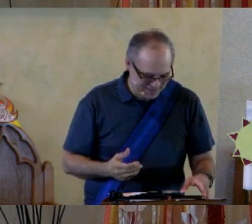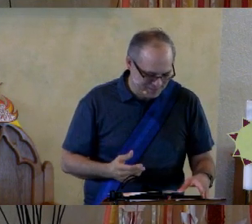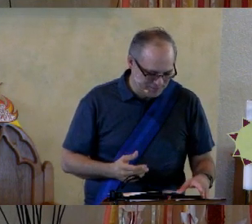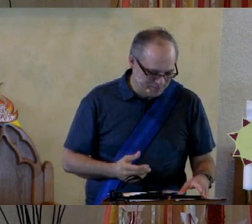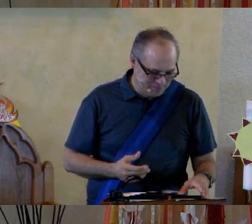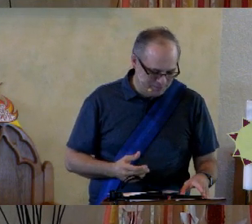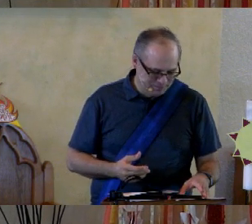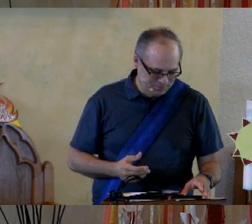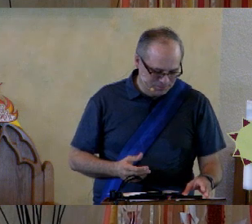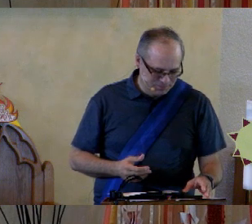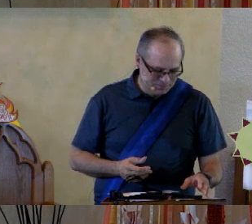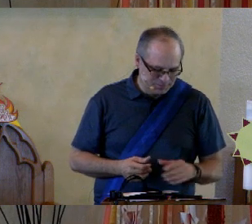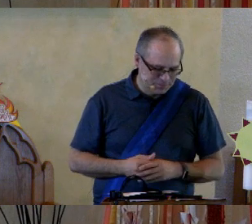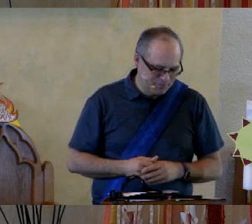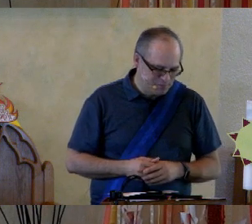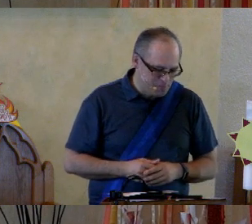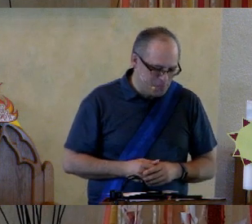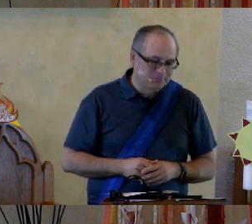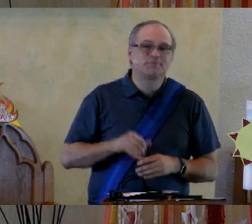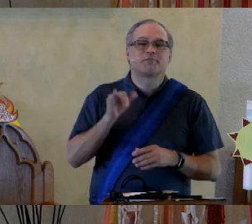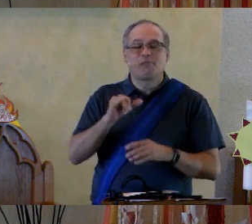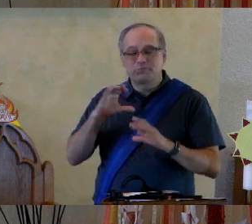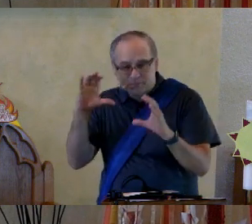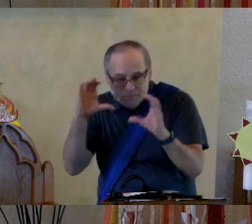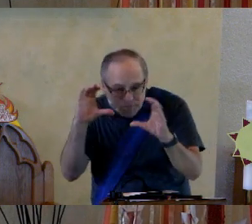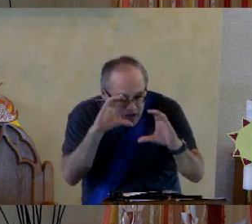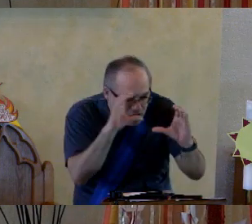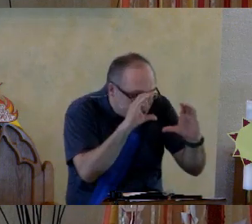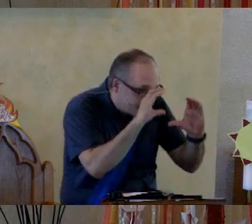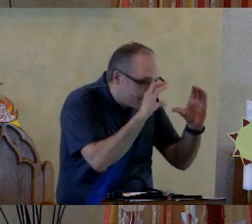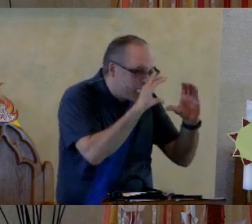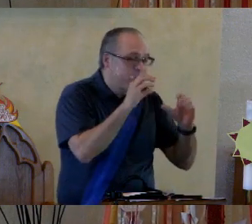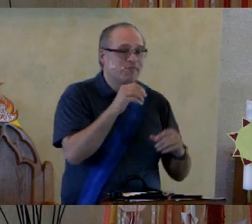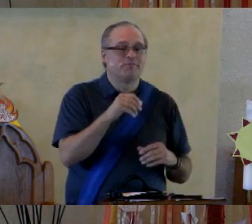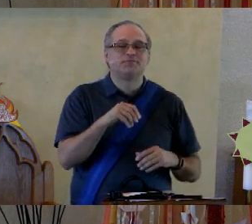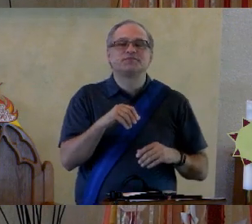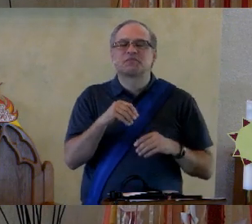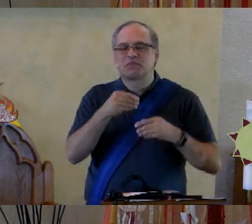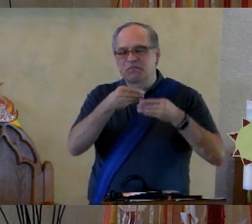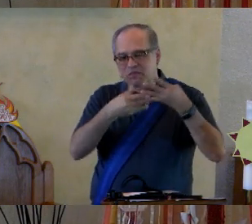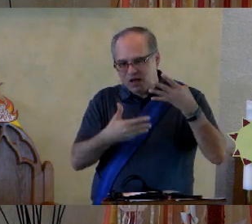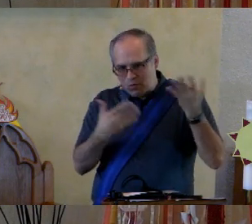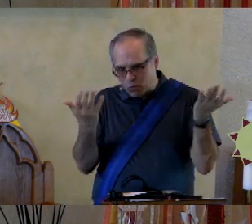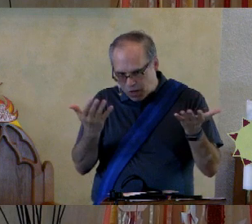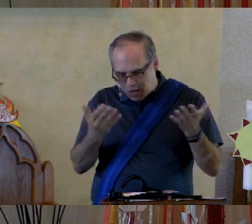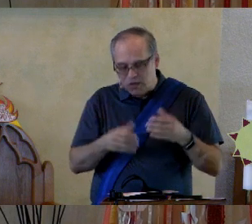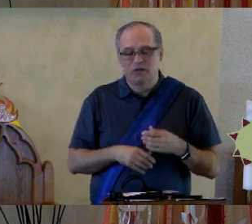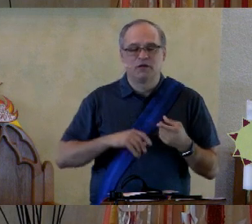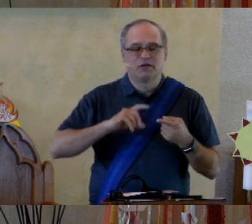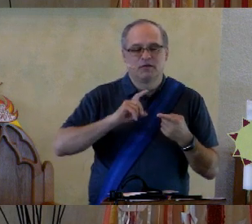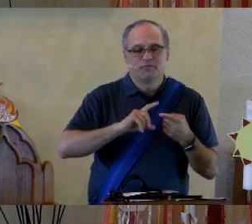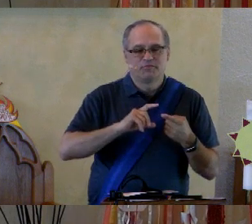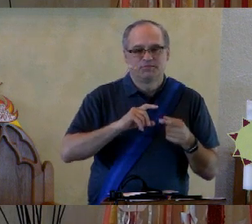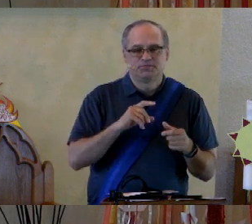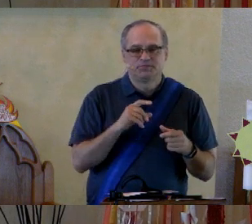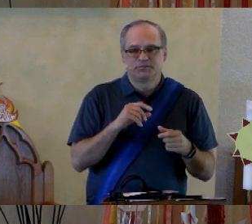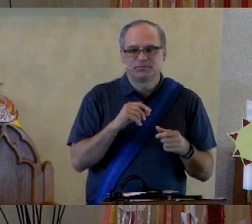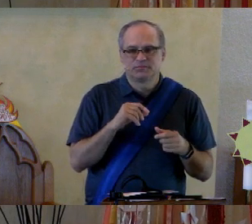So a couple of things. The scavenger hunt items, let me read them to you. They all have to